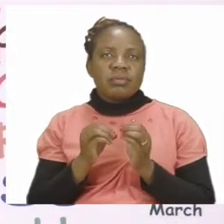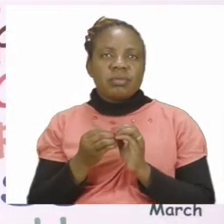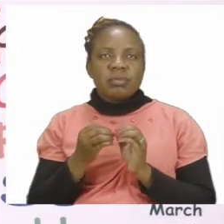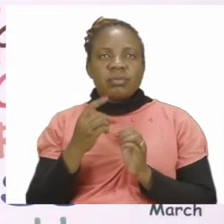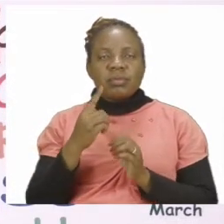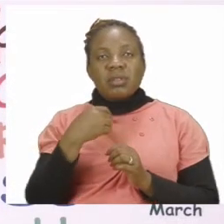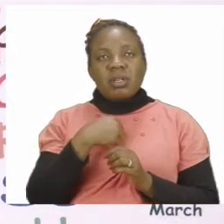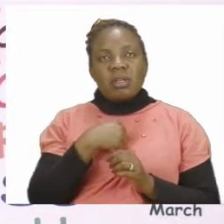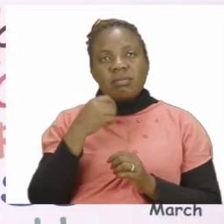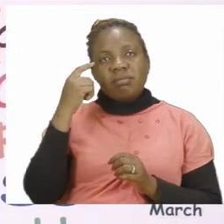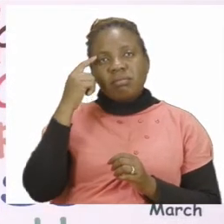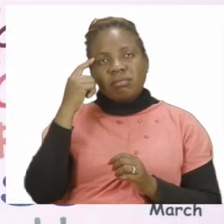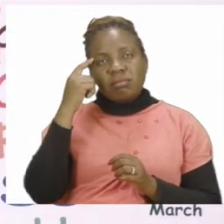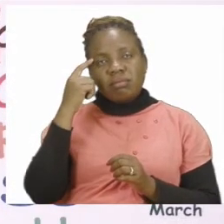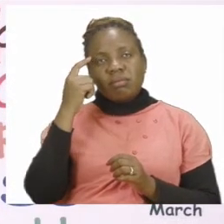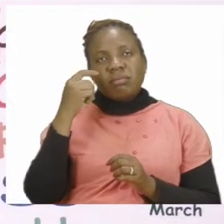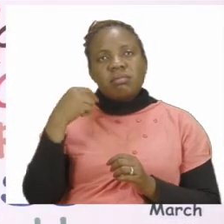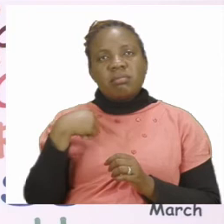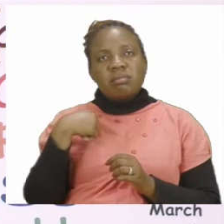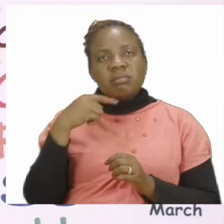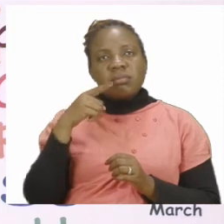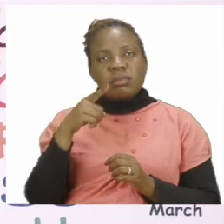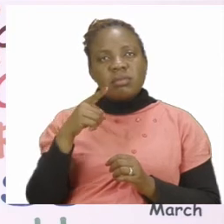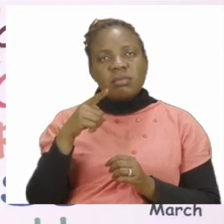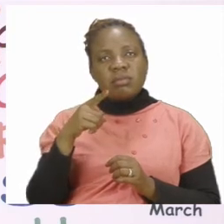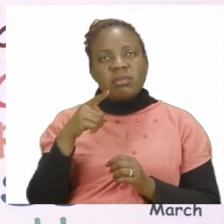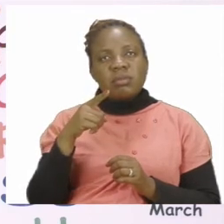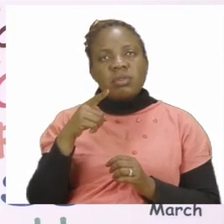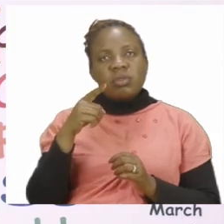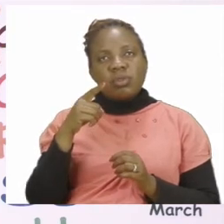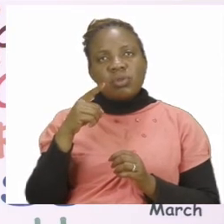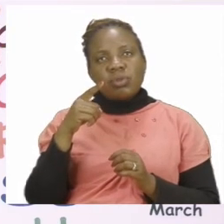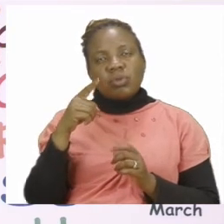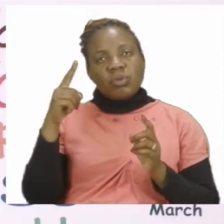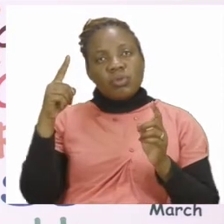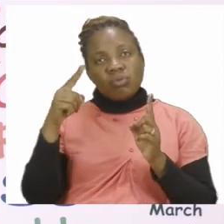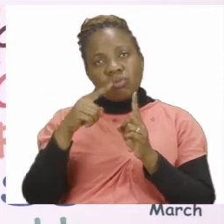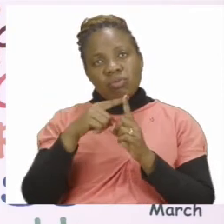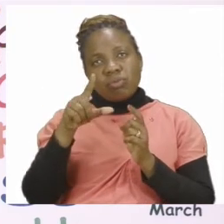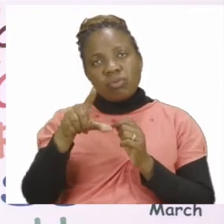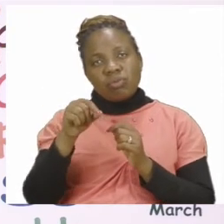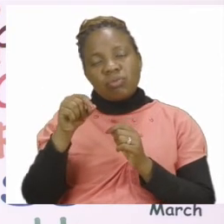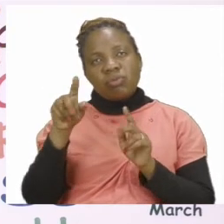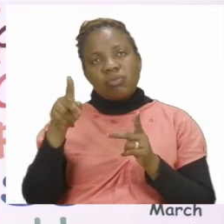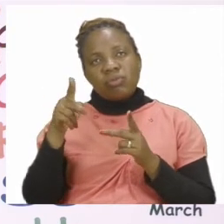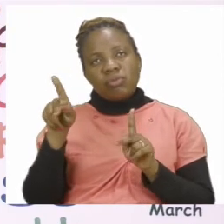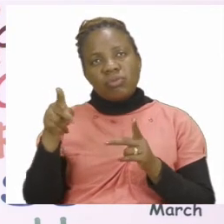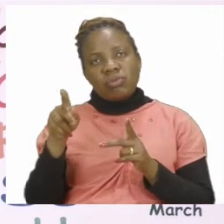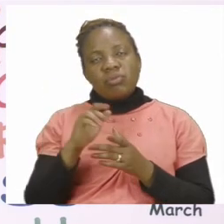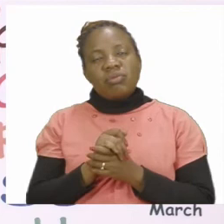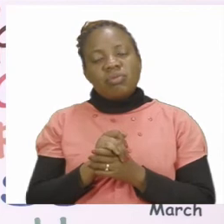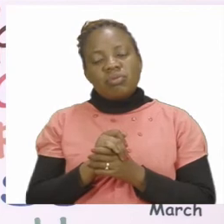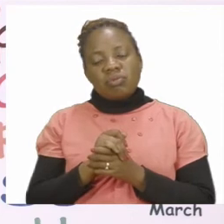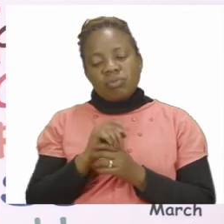think he to the party, and then at the end of the sentence you have your